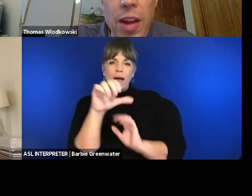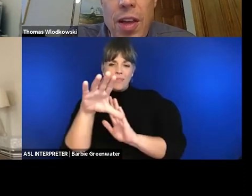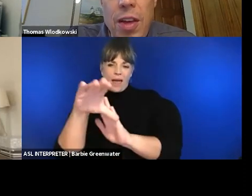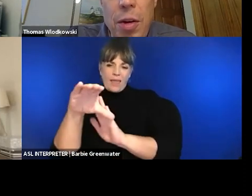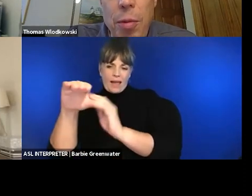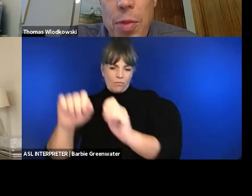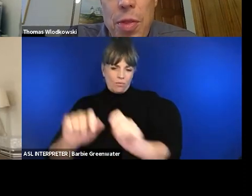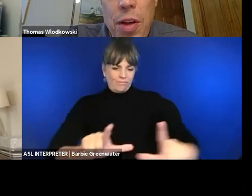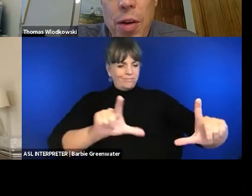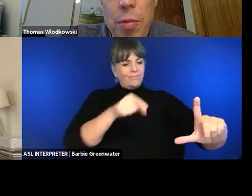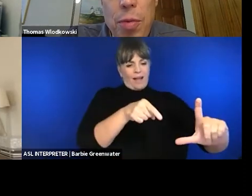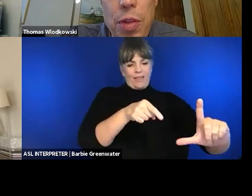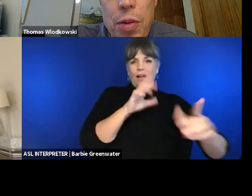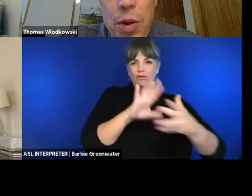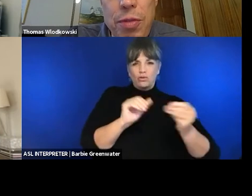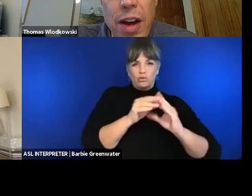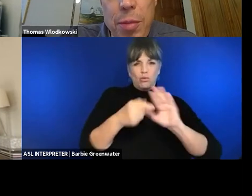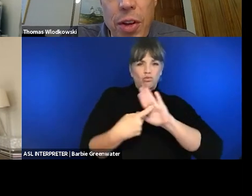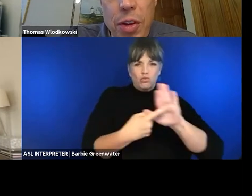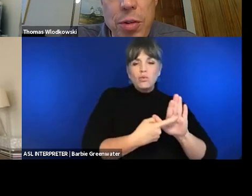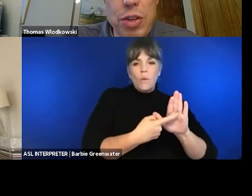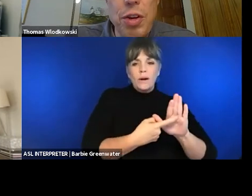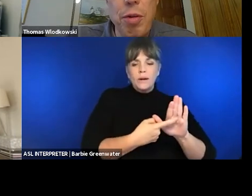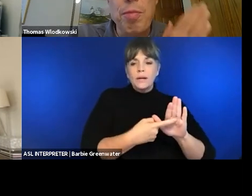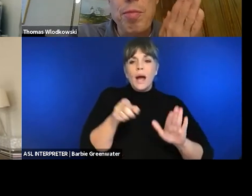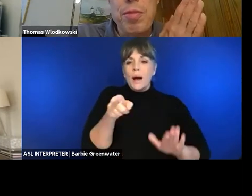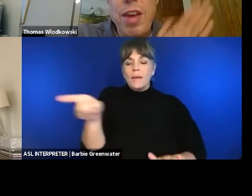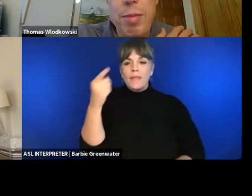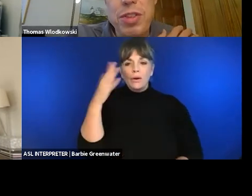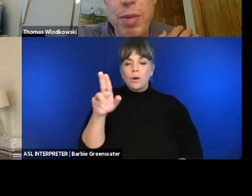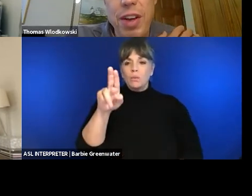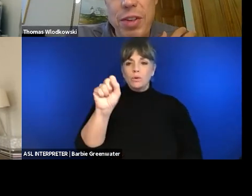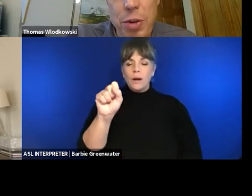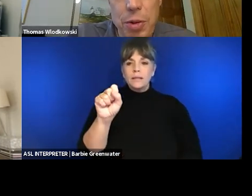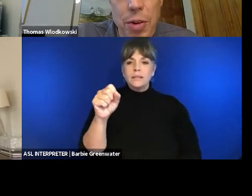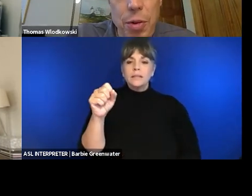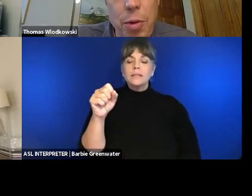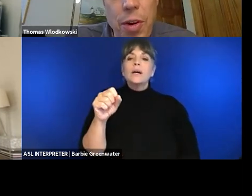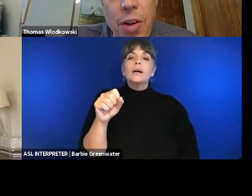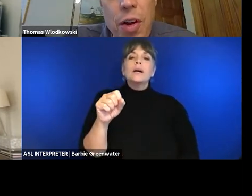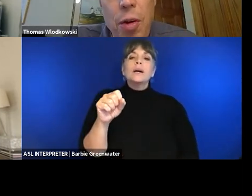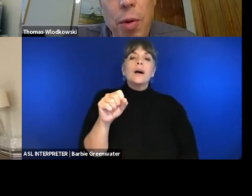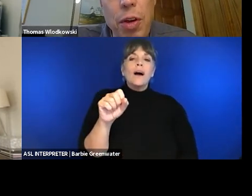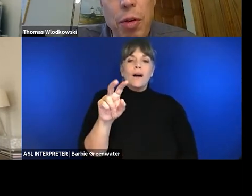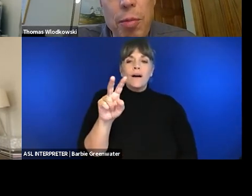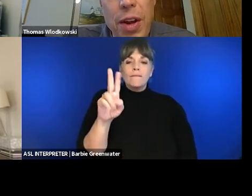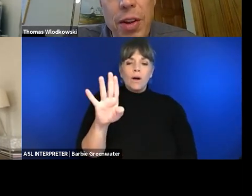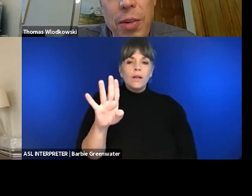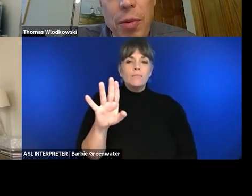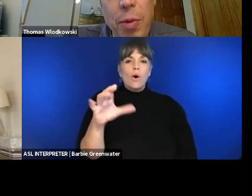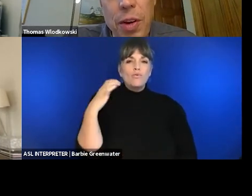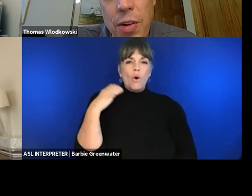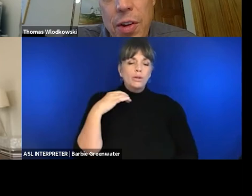when, the U.S. volleyball coach, taps somebody on the shoulder, or when the gold